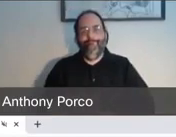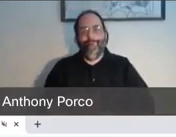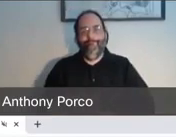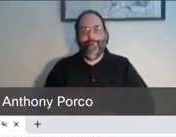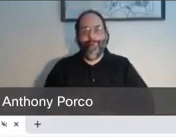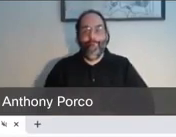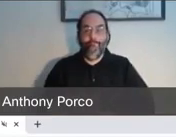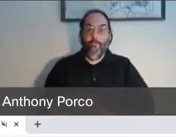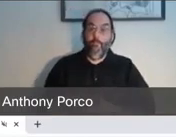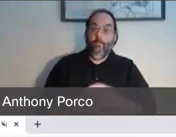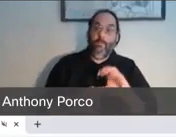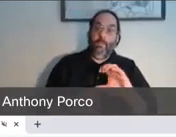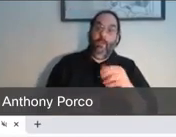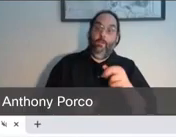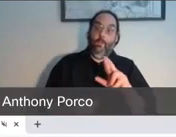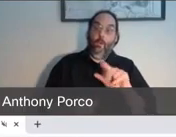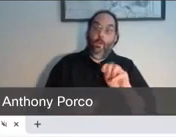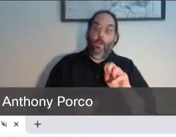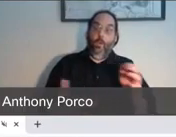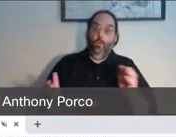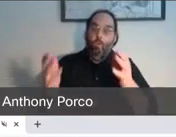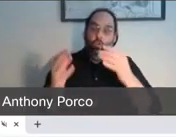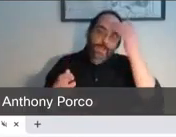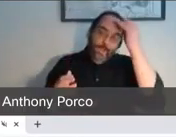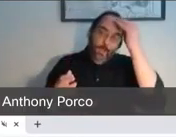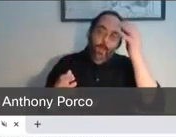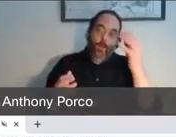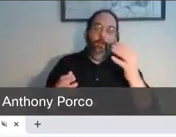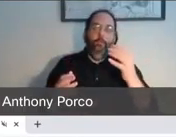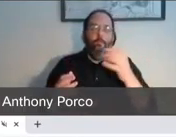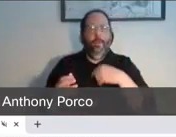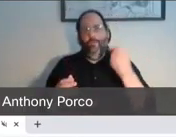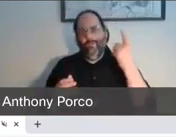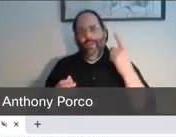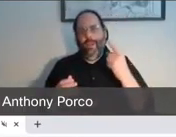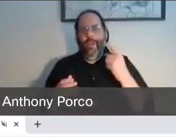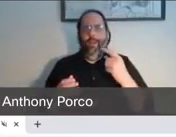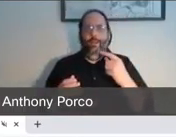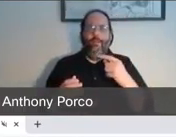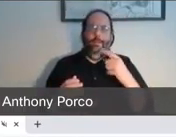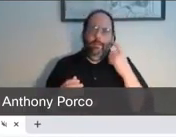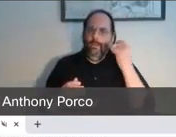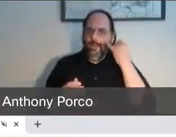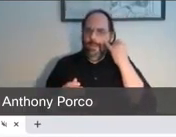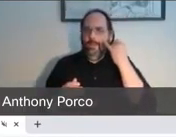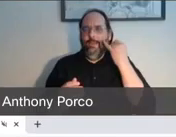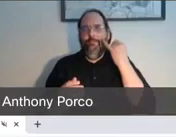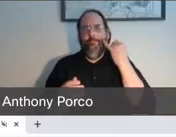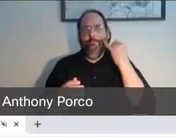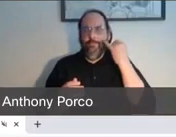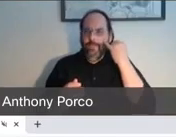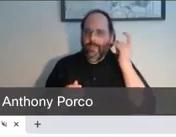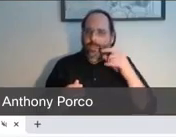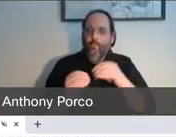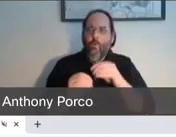And this is more of a thought-provoking question, so we definitely understand the kind of timing of the flow of the answers coming in,